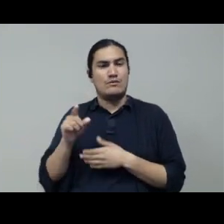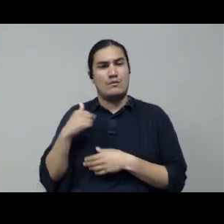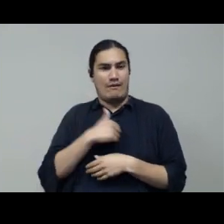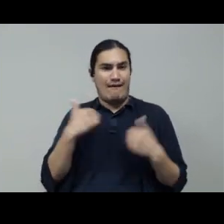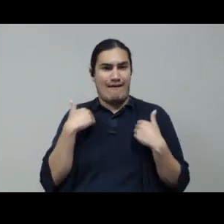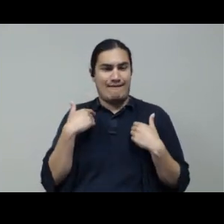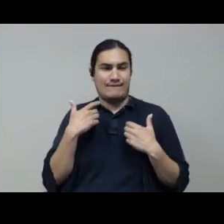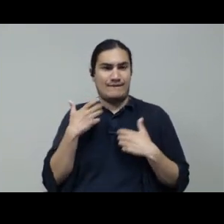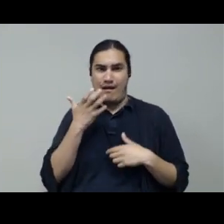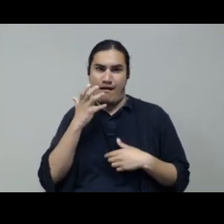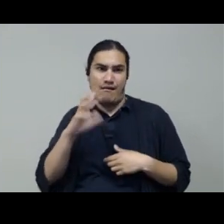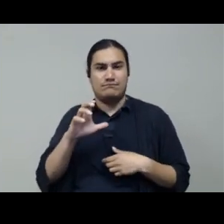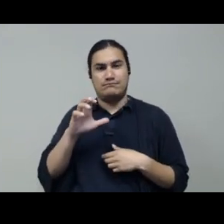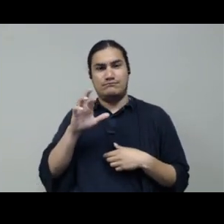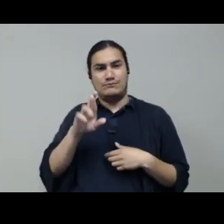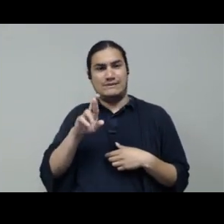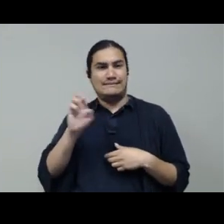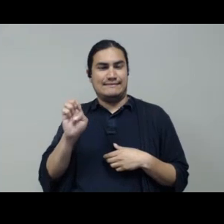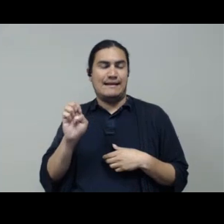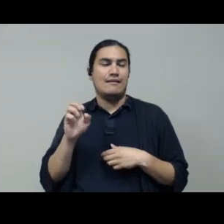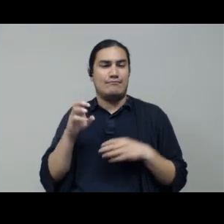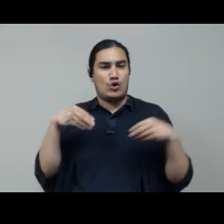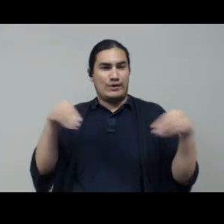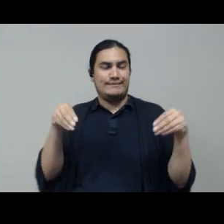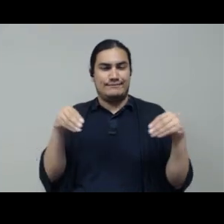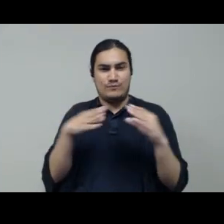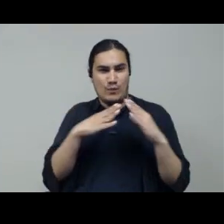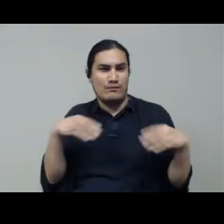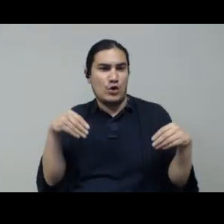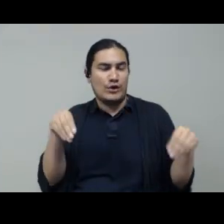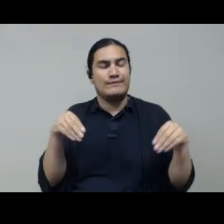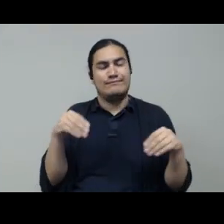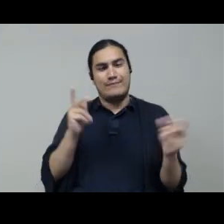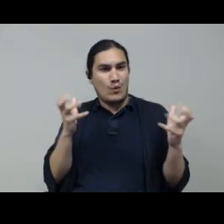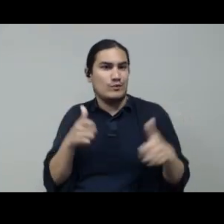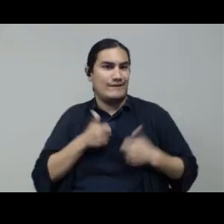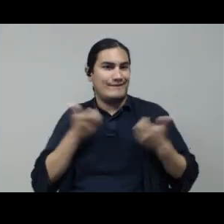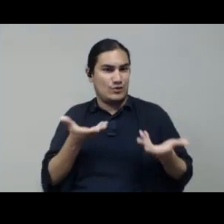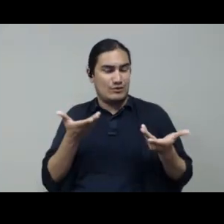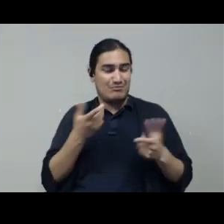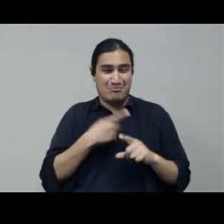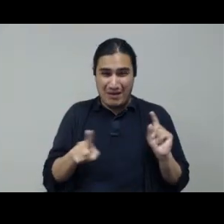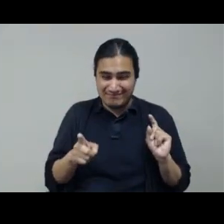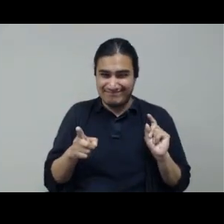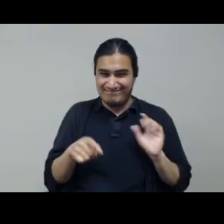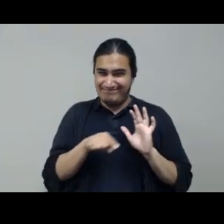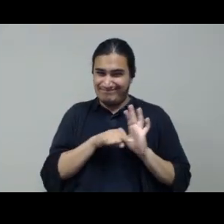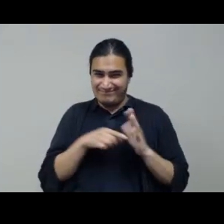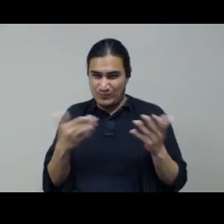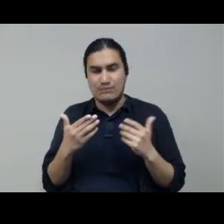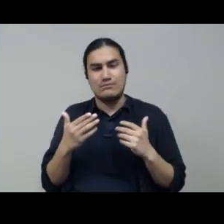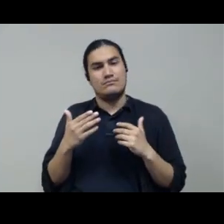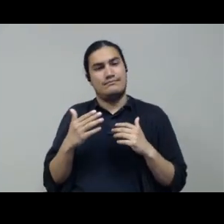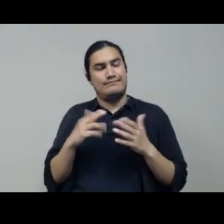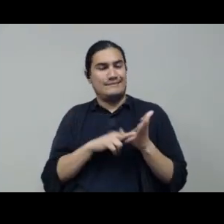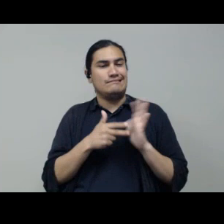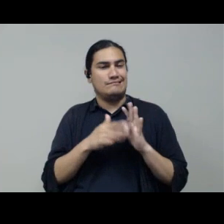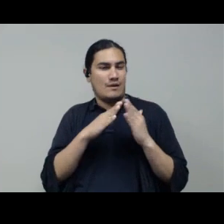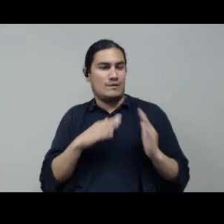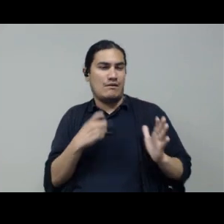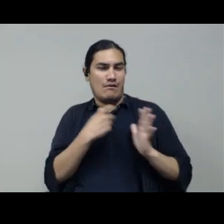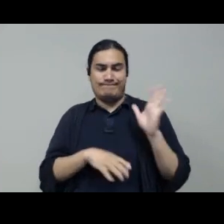in the nation. That's good. It shows people want to live here. The bad news is it has driven our housing cost up and created